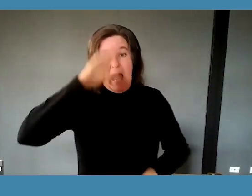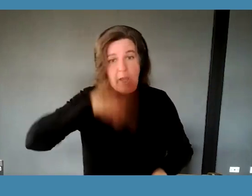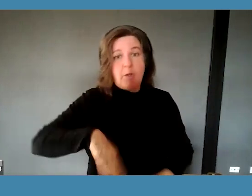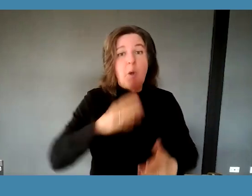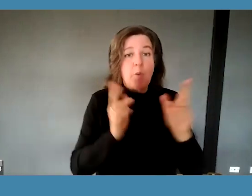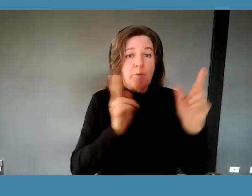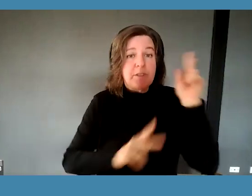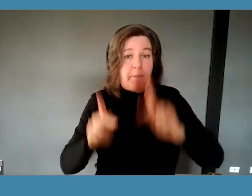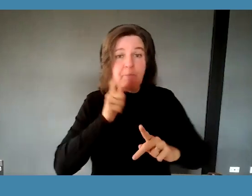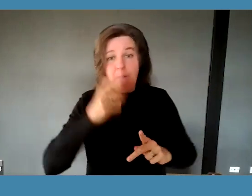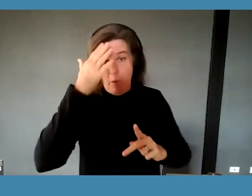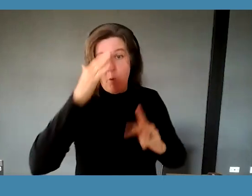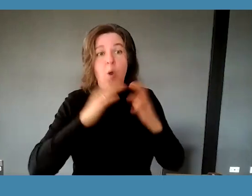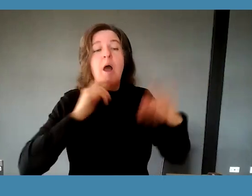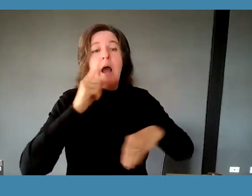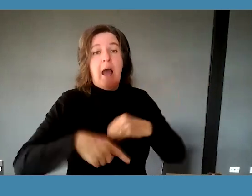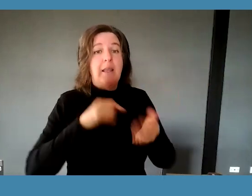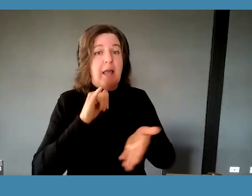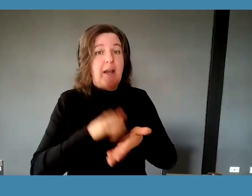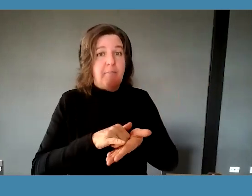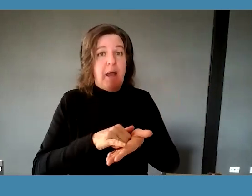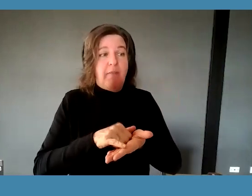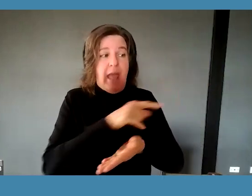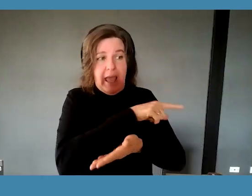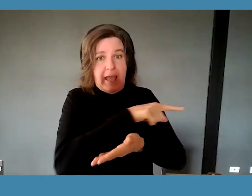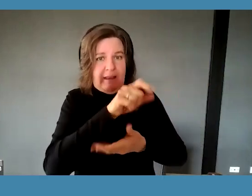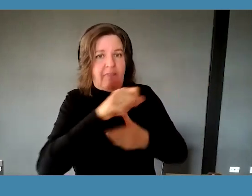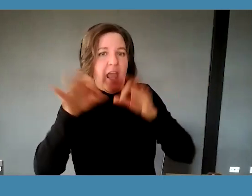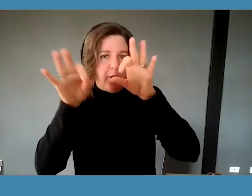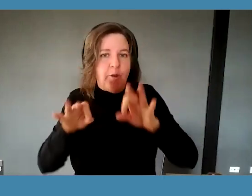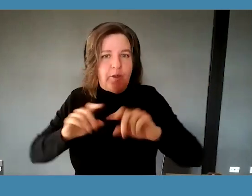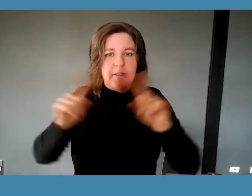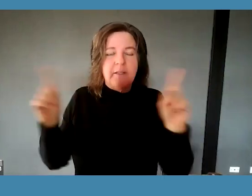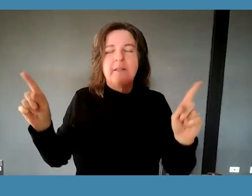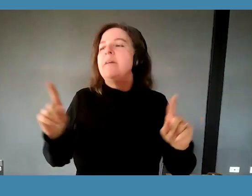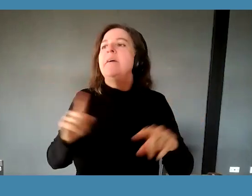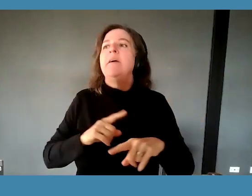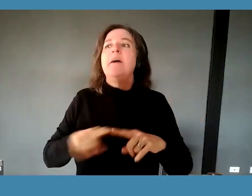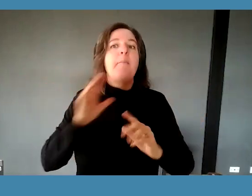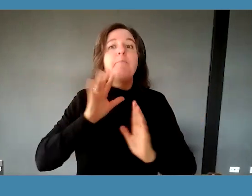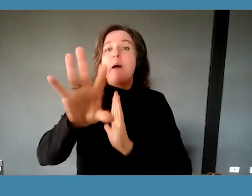and can really tell you the difference. But as far as selecting which